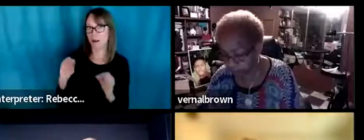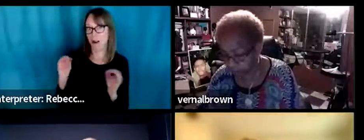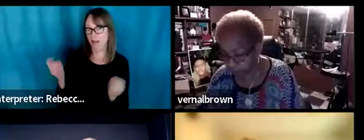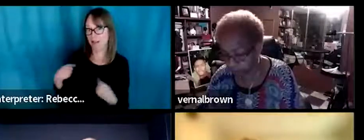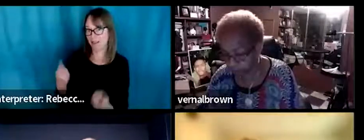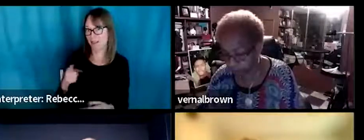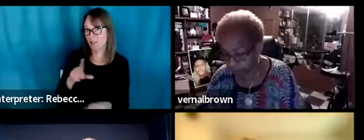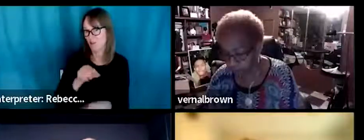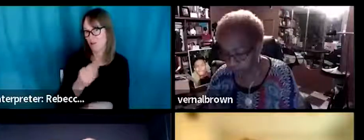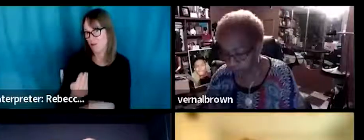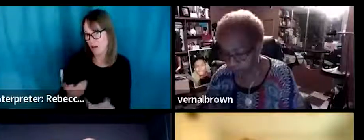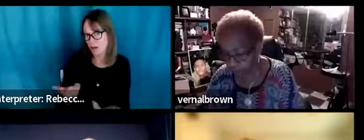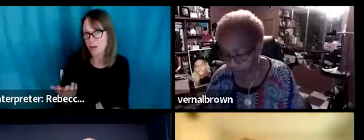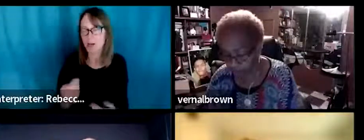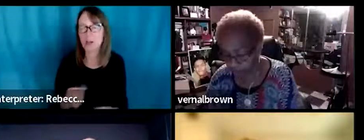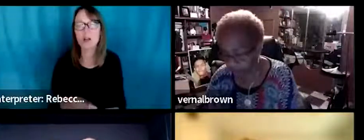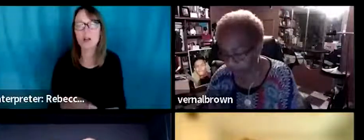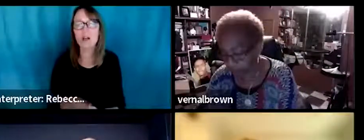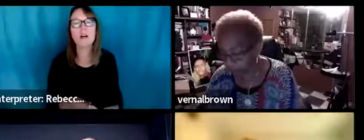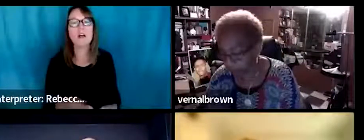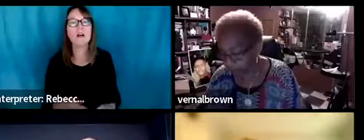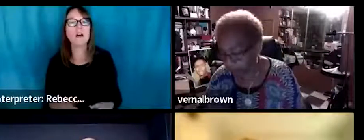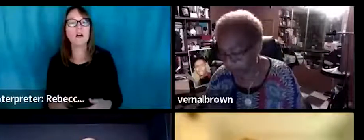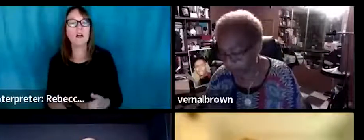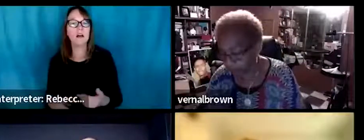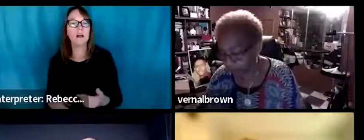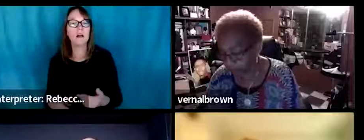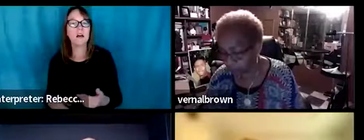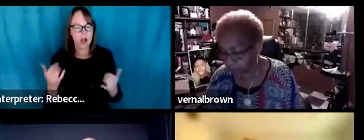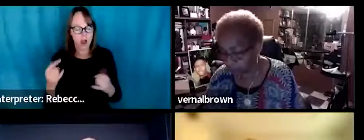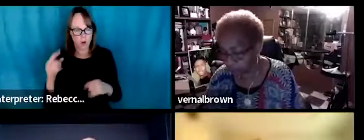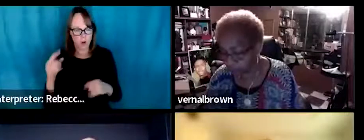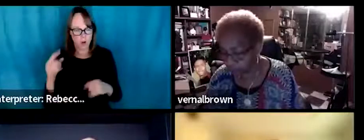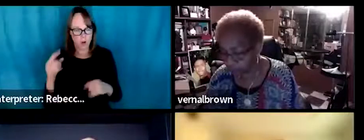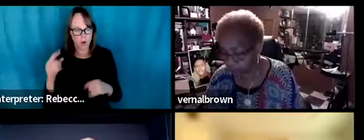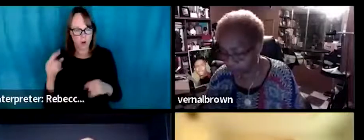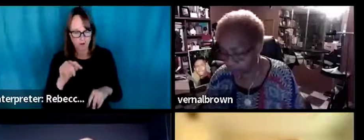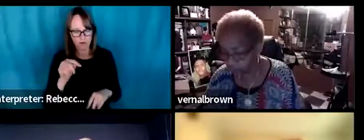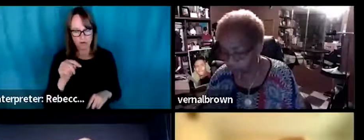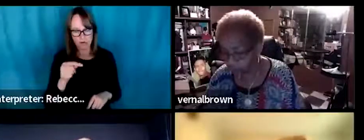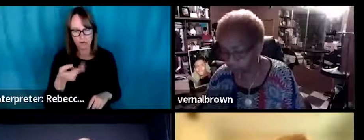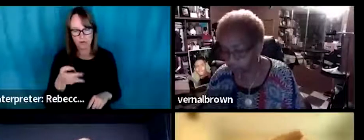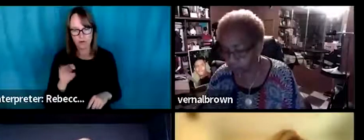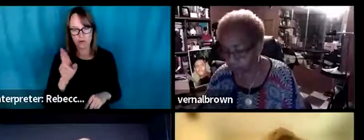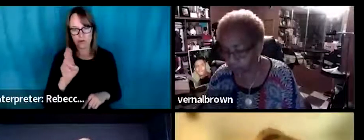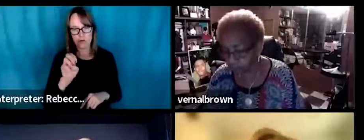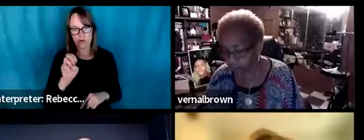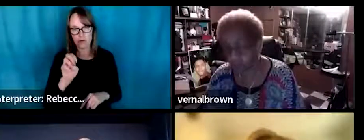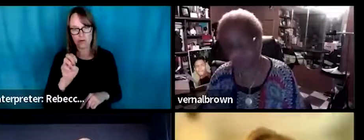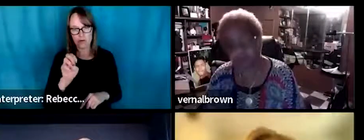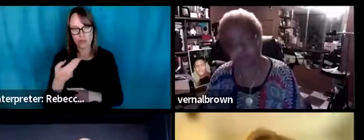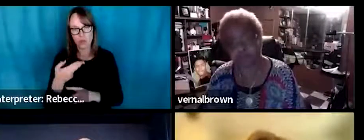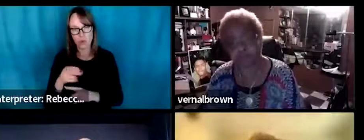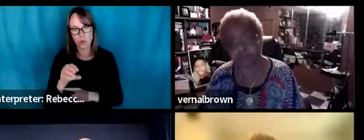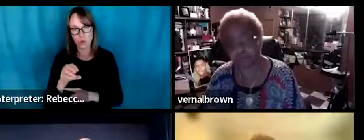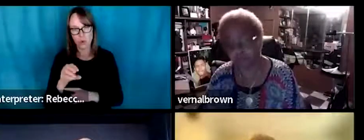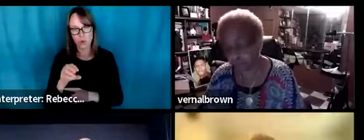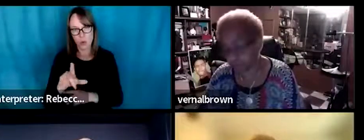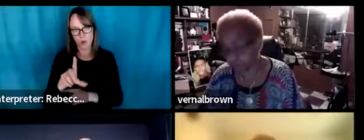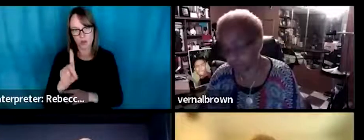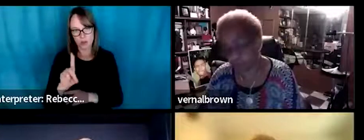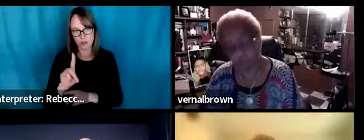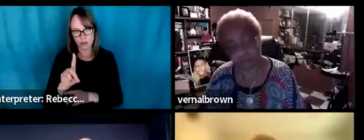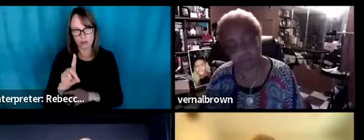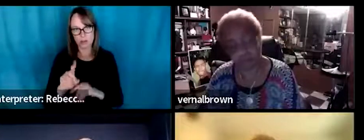been looking into what the thresholds currently are. And there are a number of them that have increased their thresholds to allow for